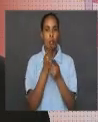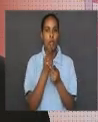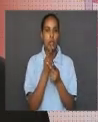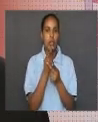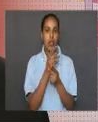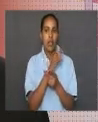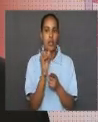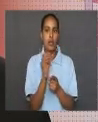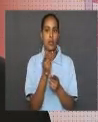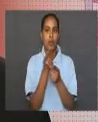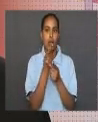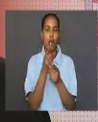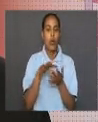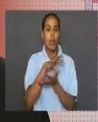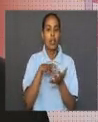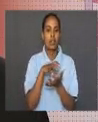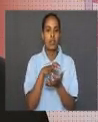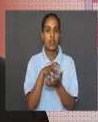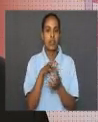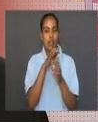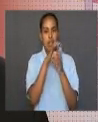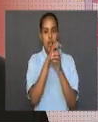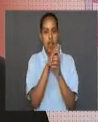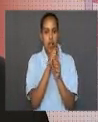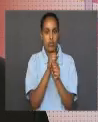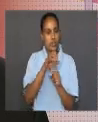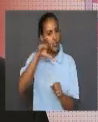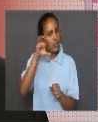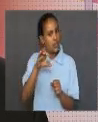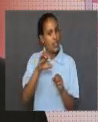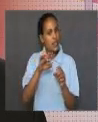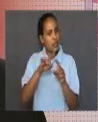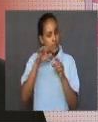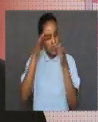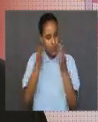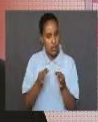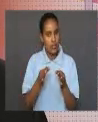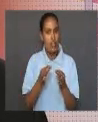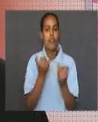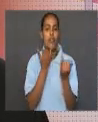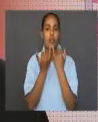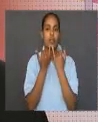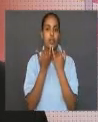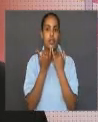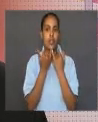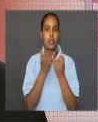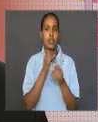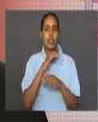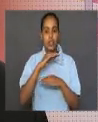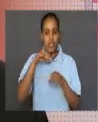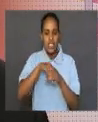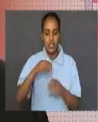Proteins and protein complexes carry out the duties specified by the information in